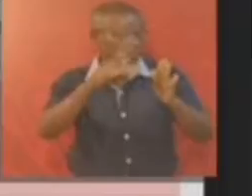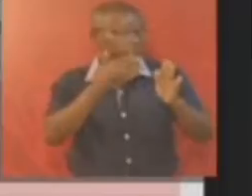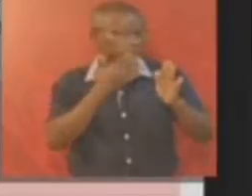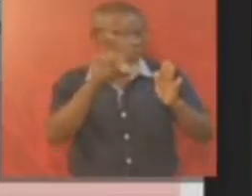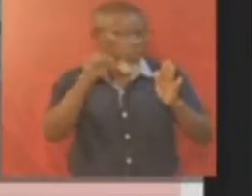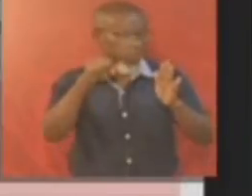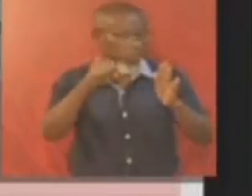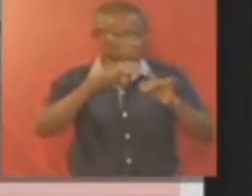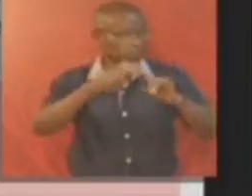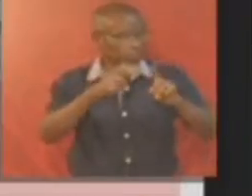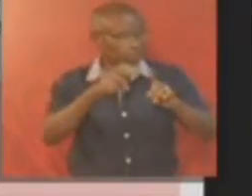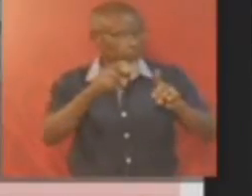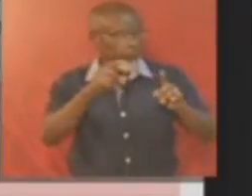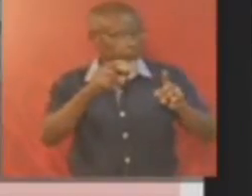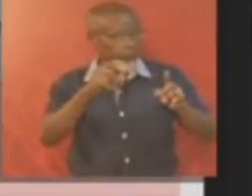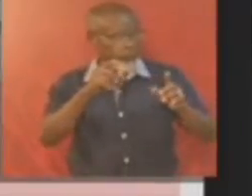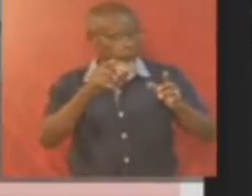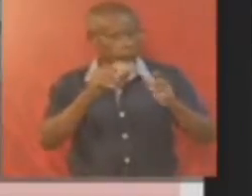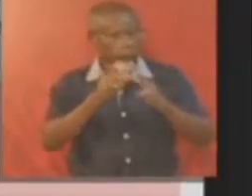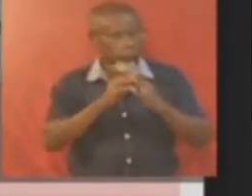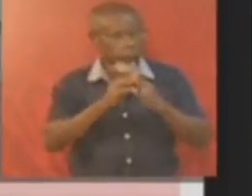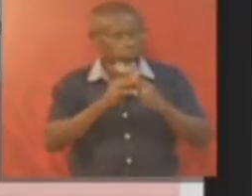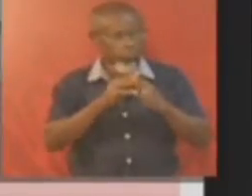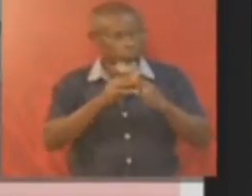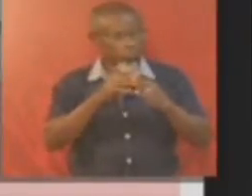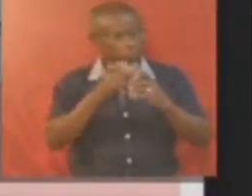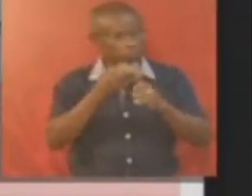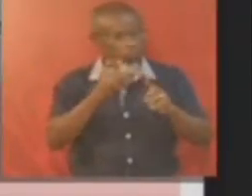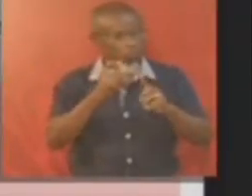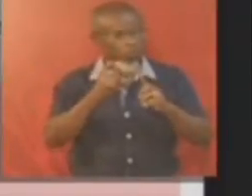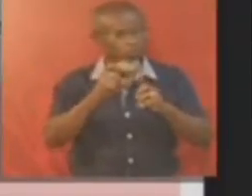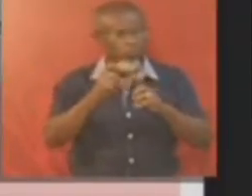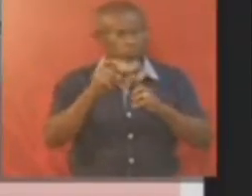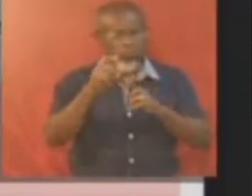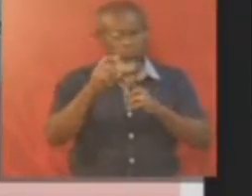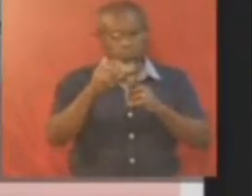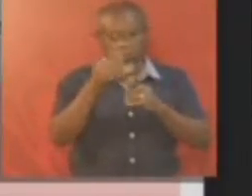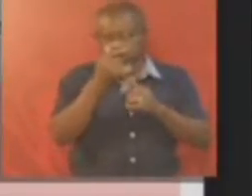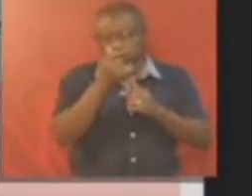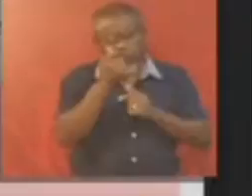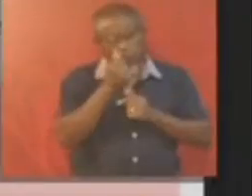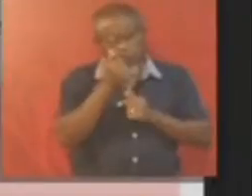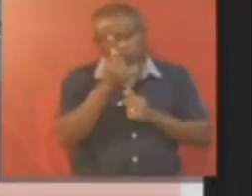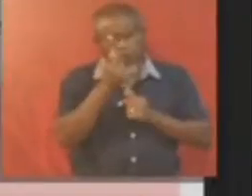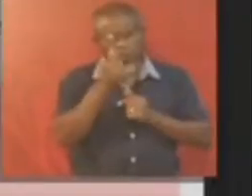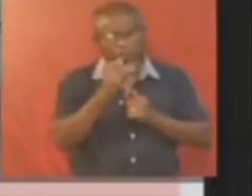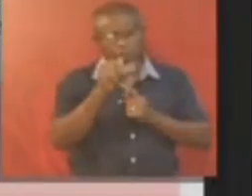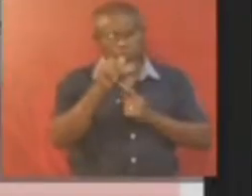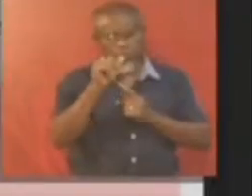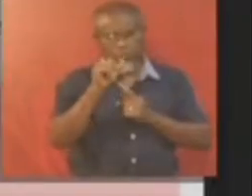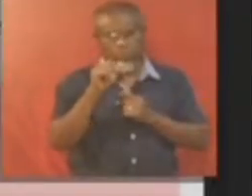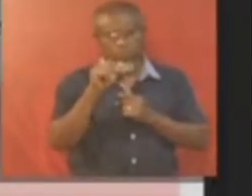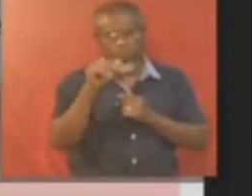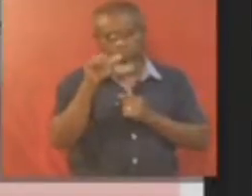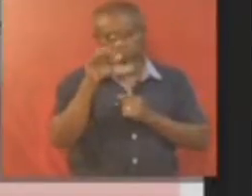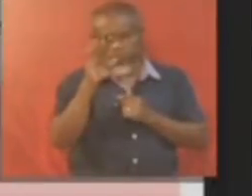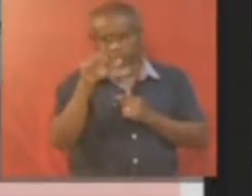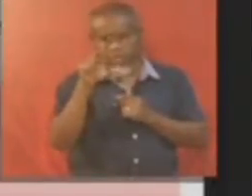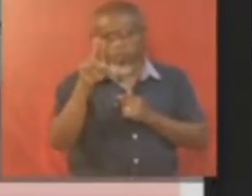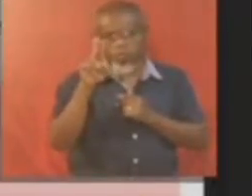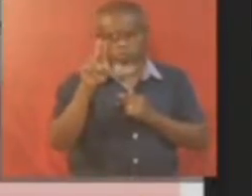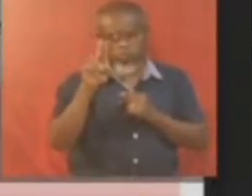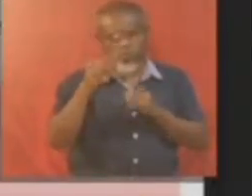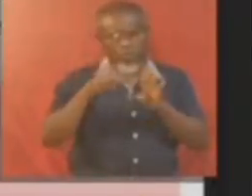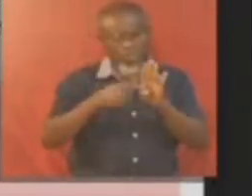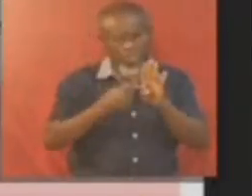it related to influenza. Just to remind the public, the influenza season begins in October of any given year in the Northern Hemisphere and